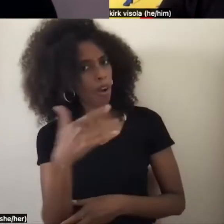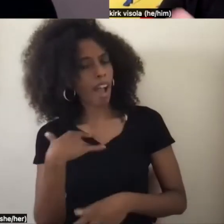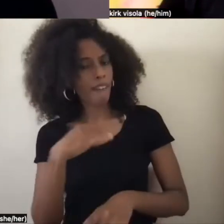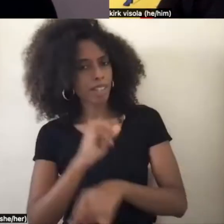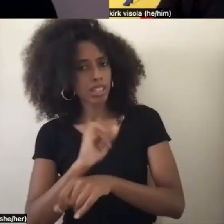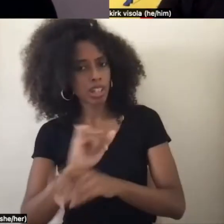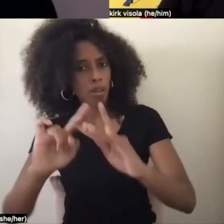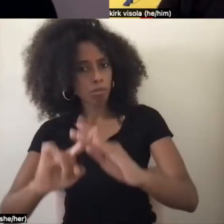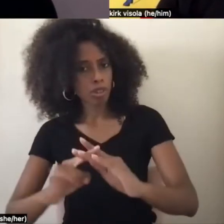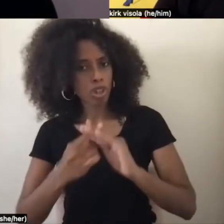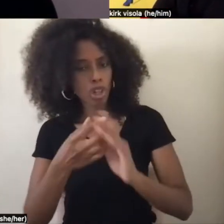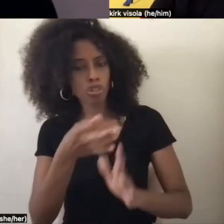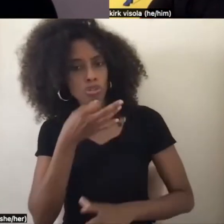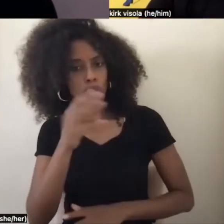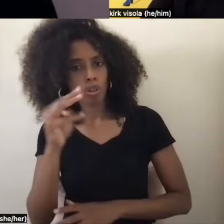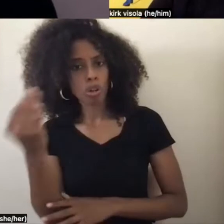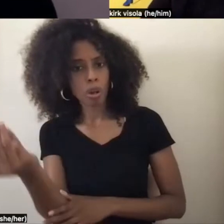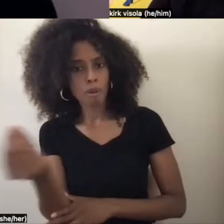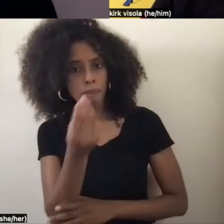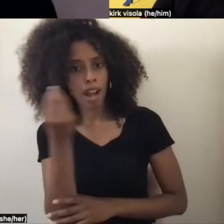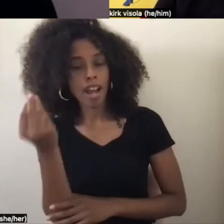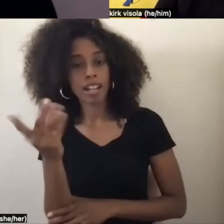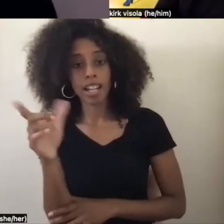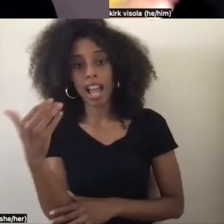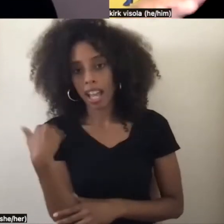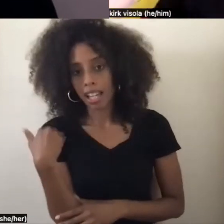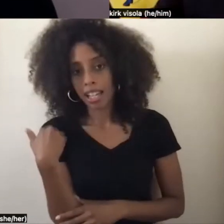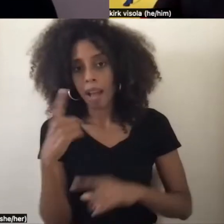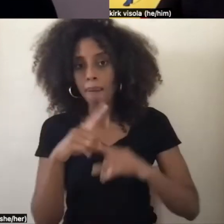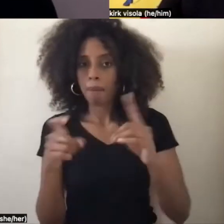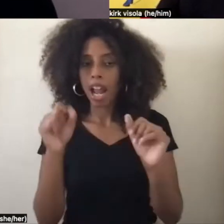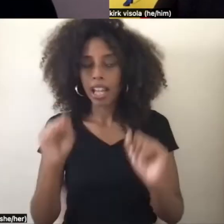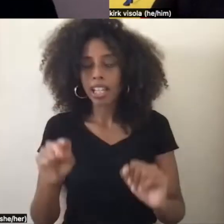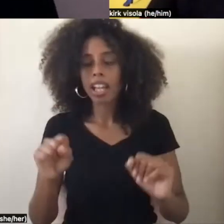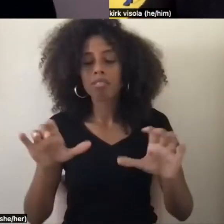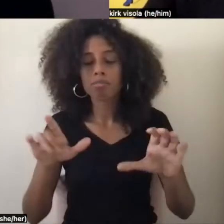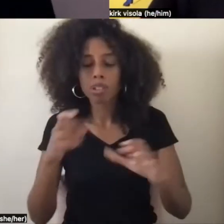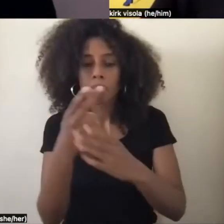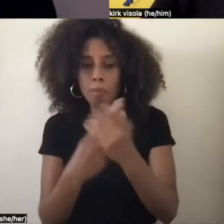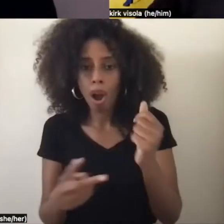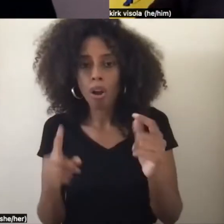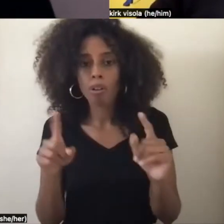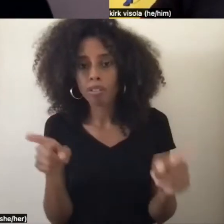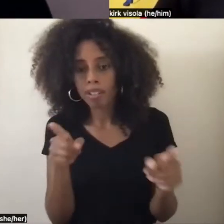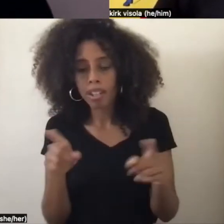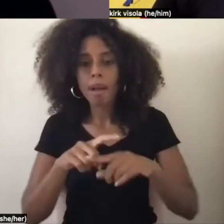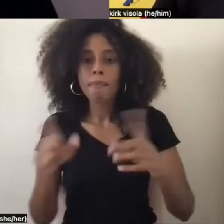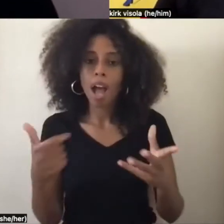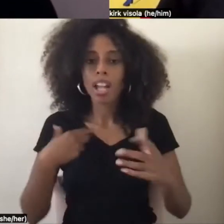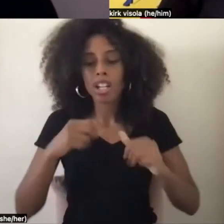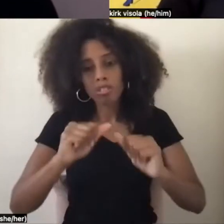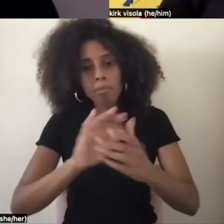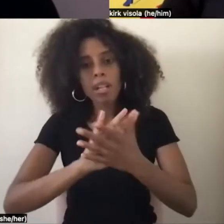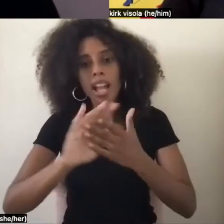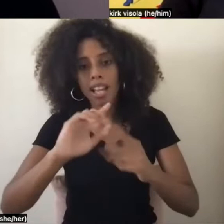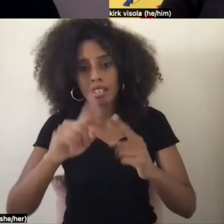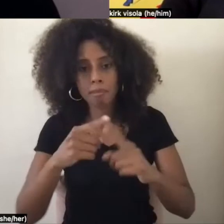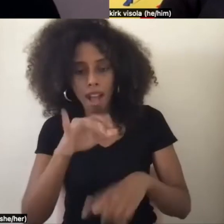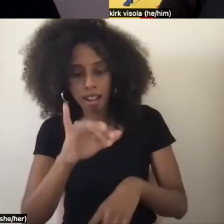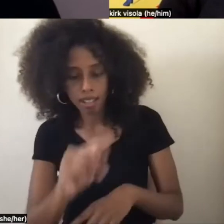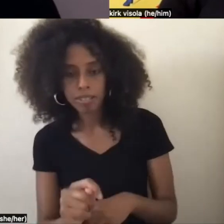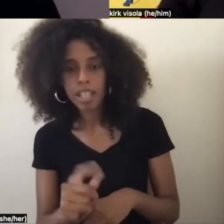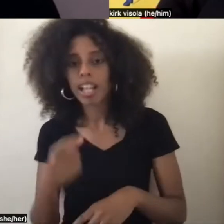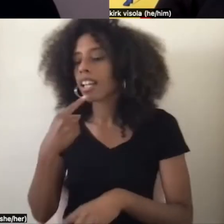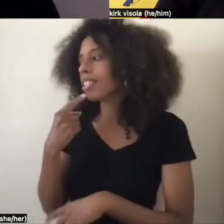starting up soon on Monday, which I did, but I could have done both and whatever. I was just trying to be nice about it. And he says,